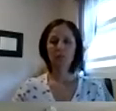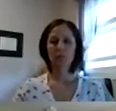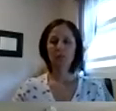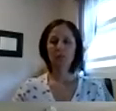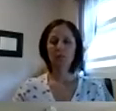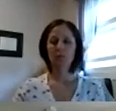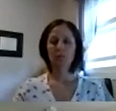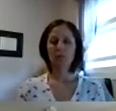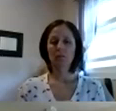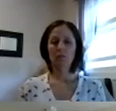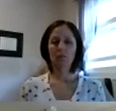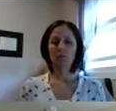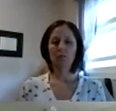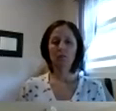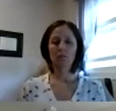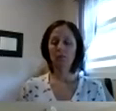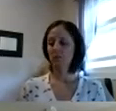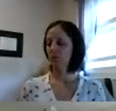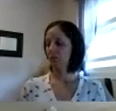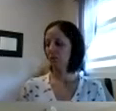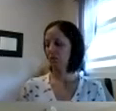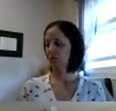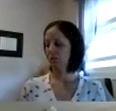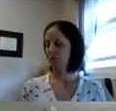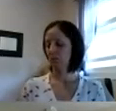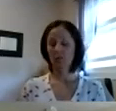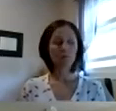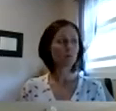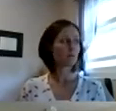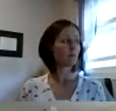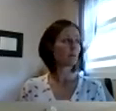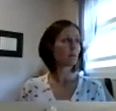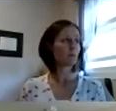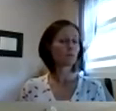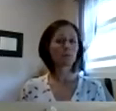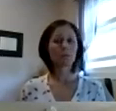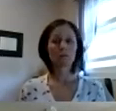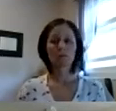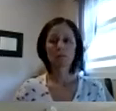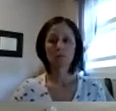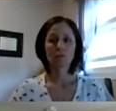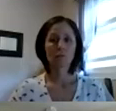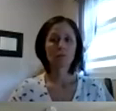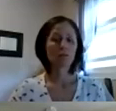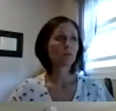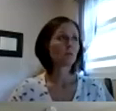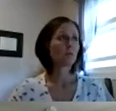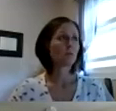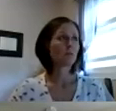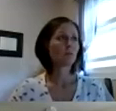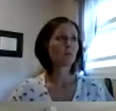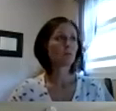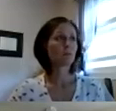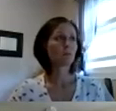Arts Midwest. Arts Midwest is our 9-state regional arts organization. They have committed some of their CARES funds to